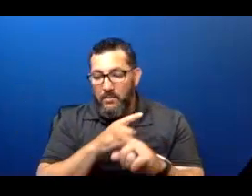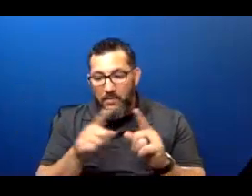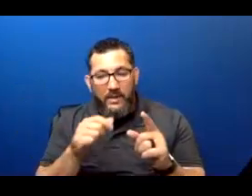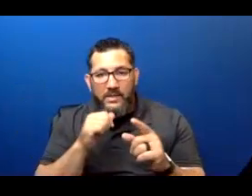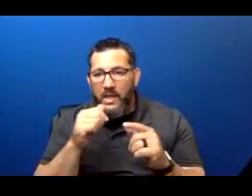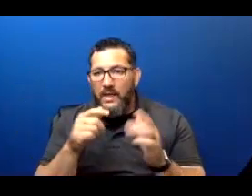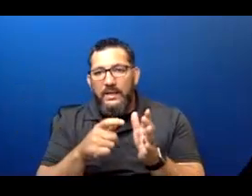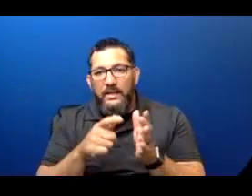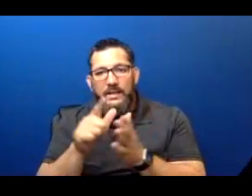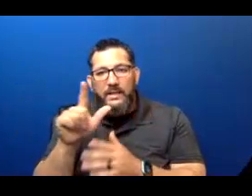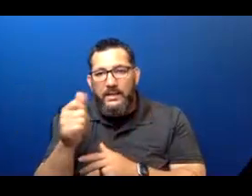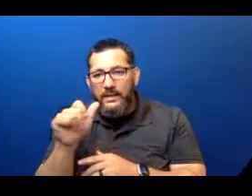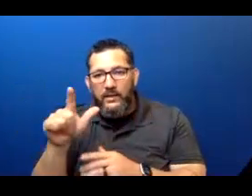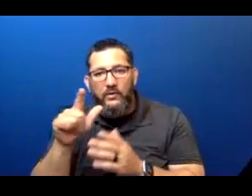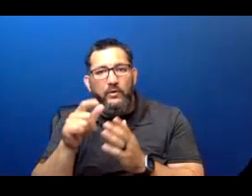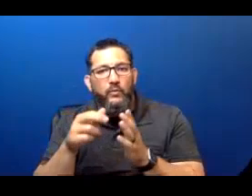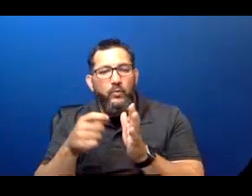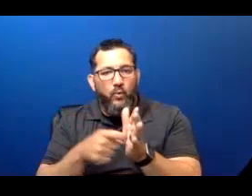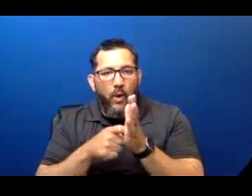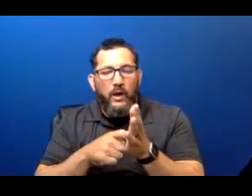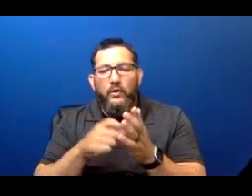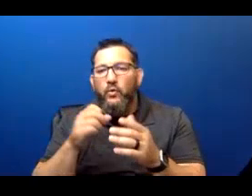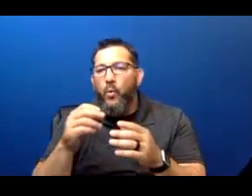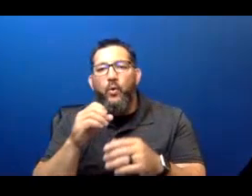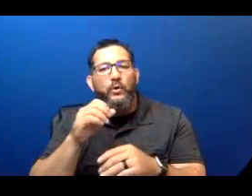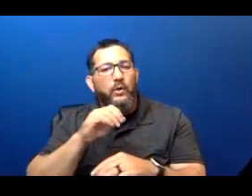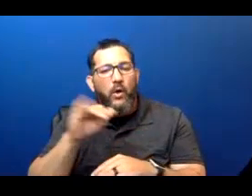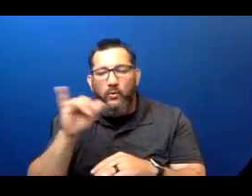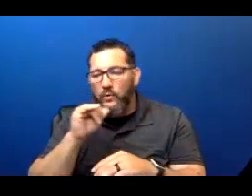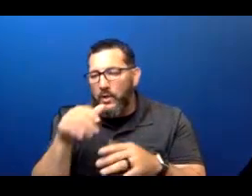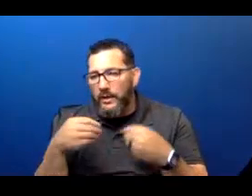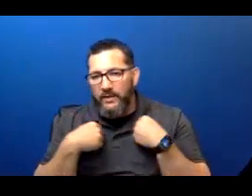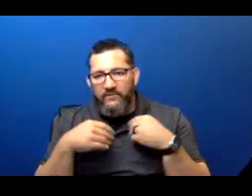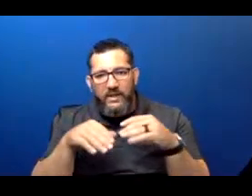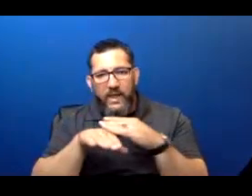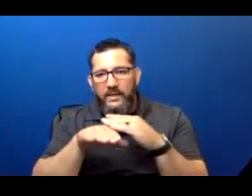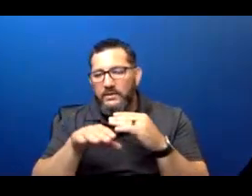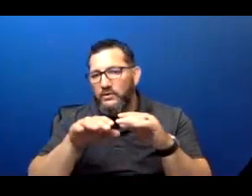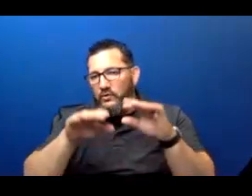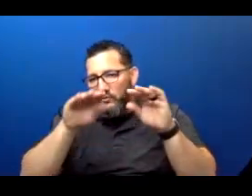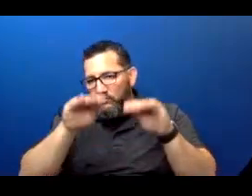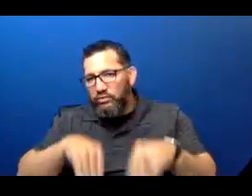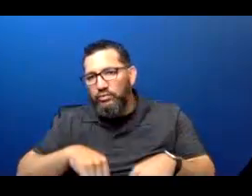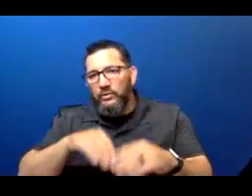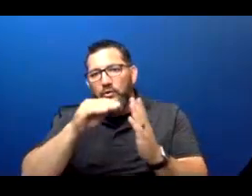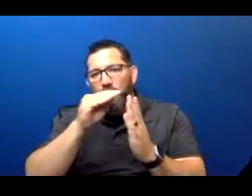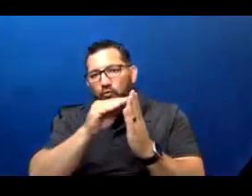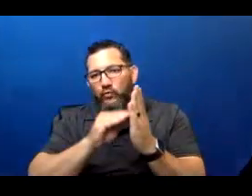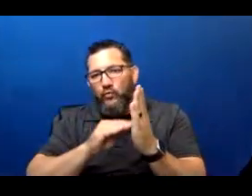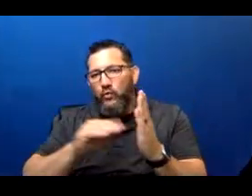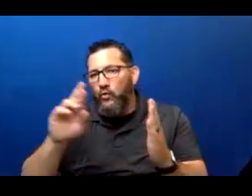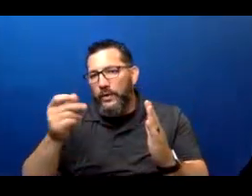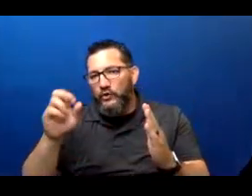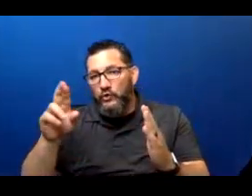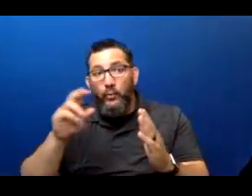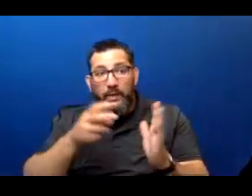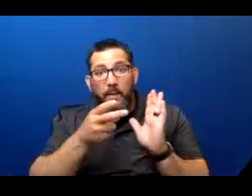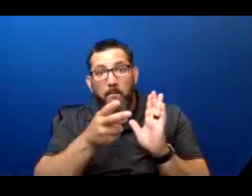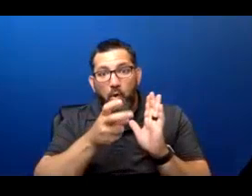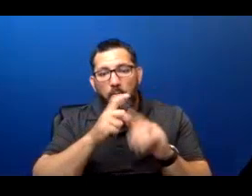legally required nor granted the opportunity to register those within the system. We can pull, but we cannot register. So the